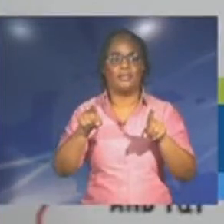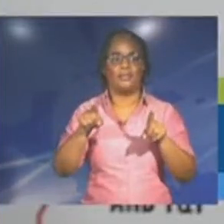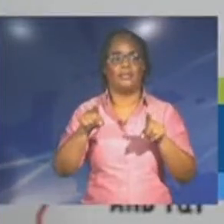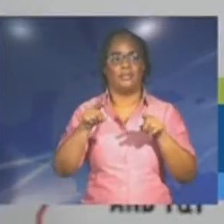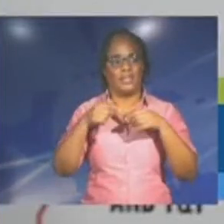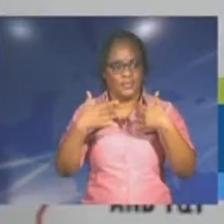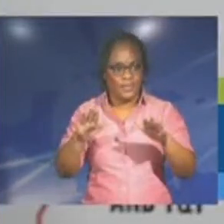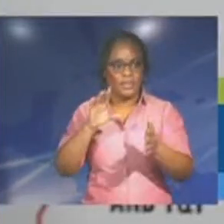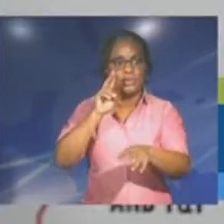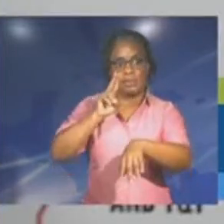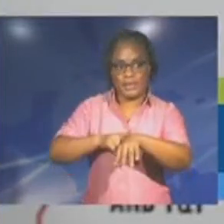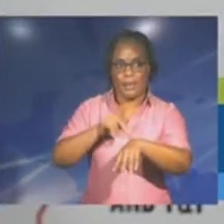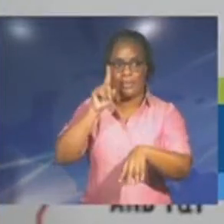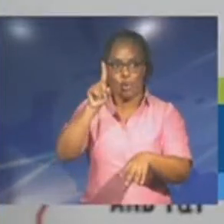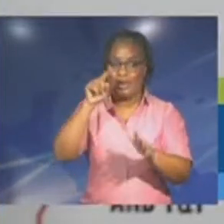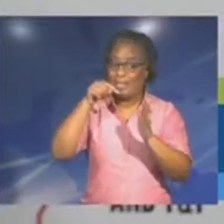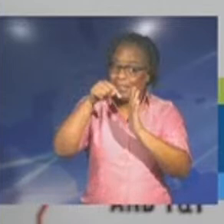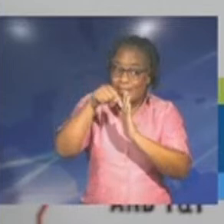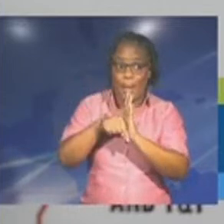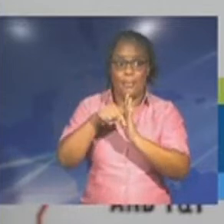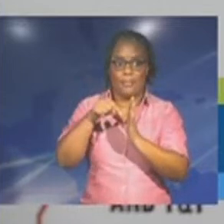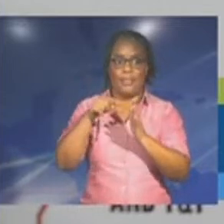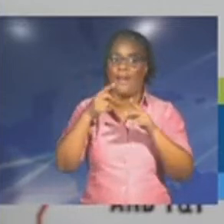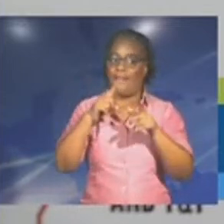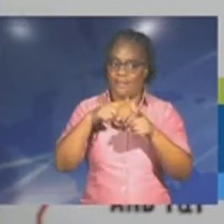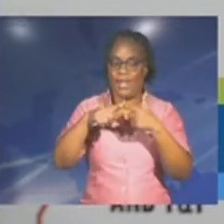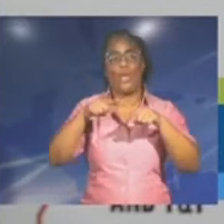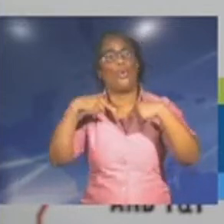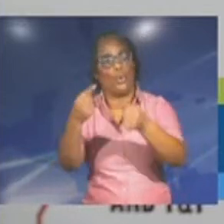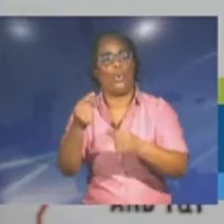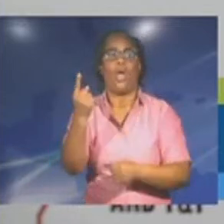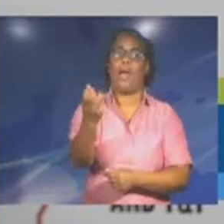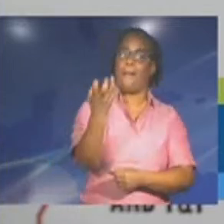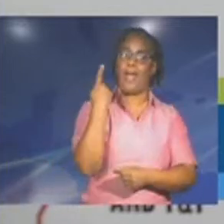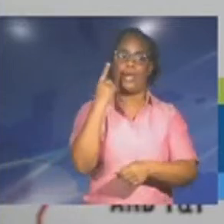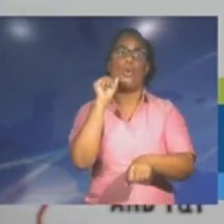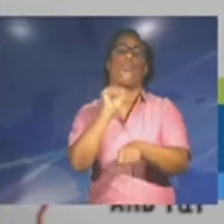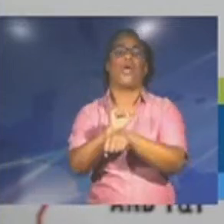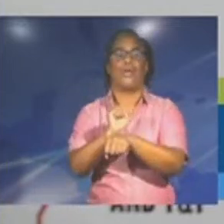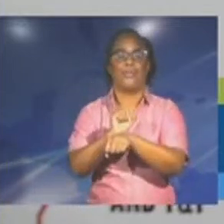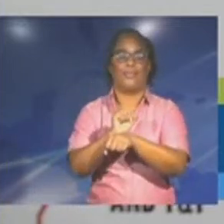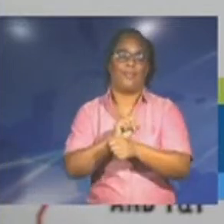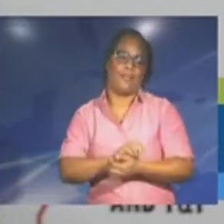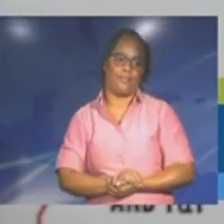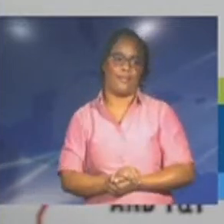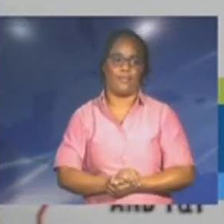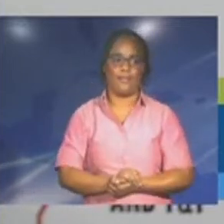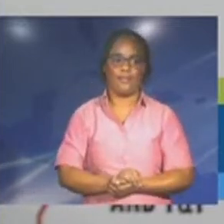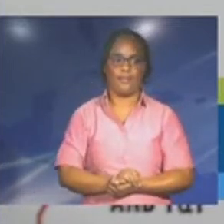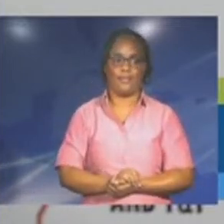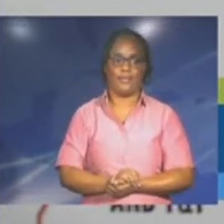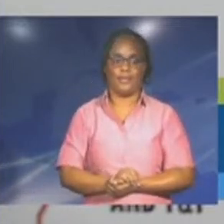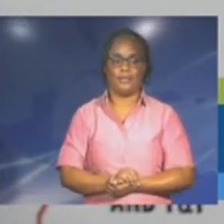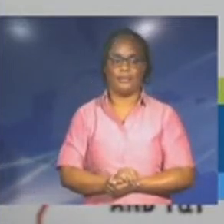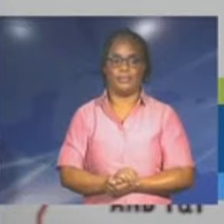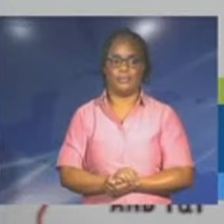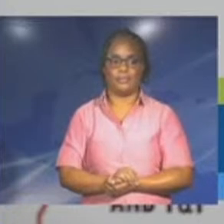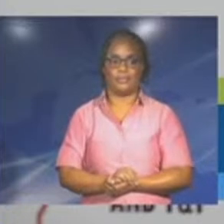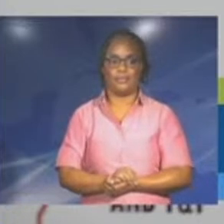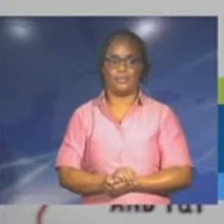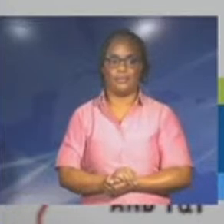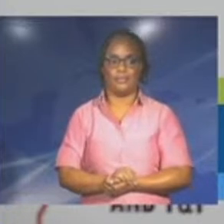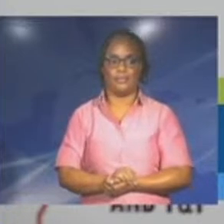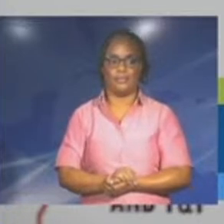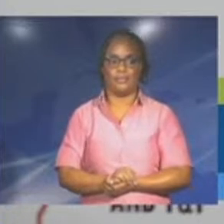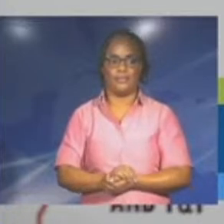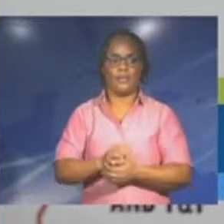on my phone, but I'm trying to get it resent. So I do have it, but it's just not opening on my phone. So I will try during the course of